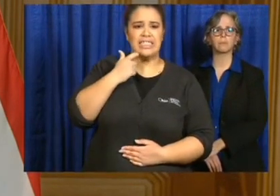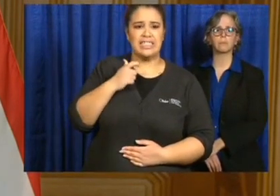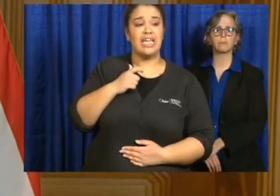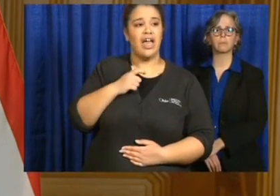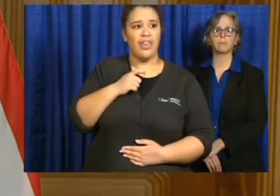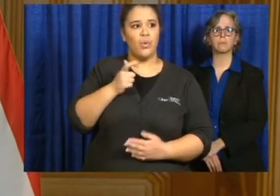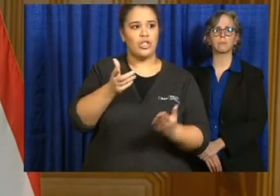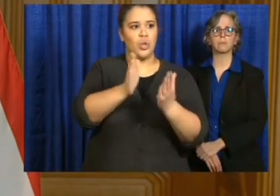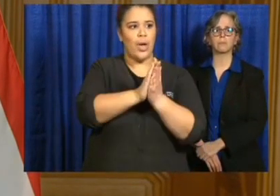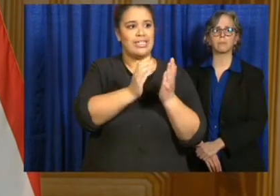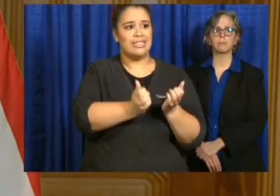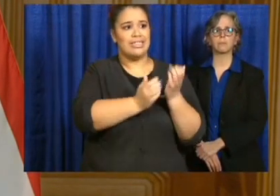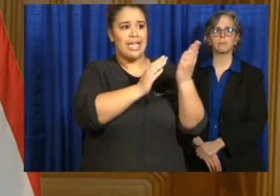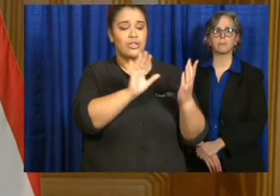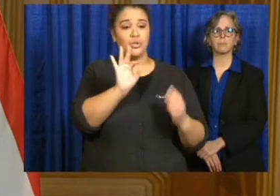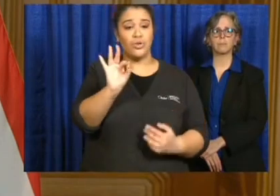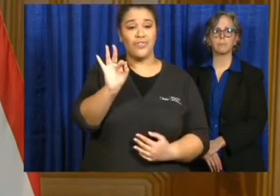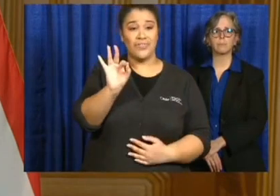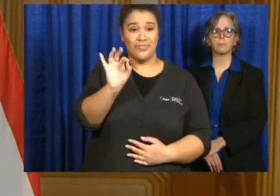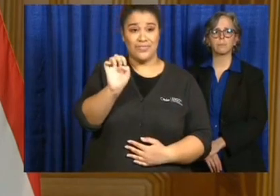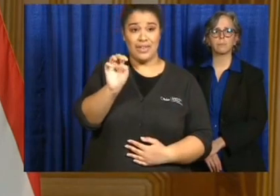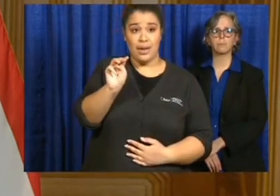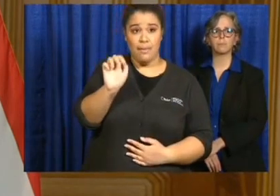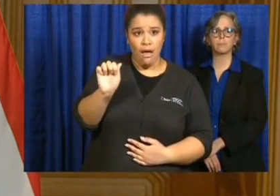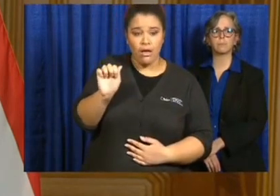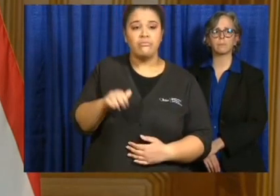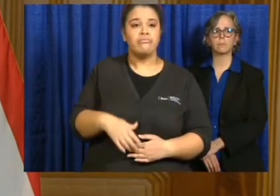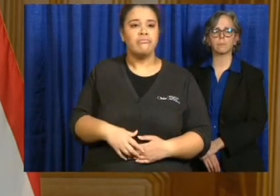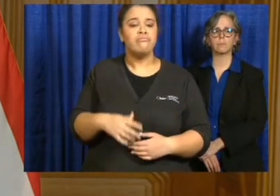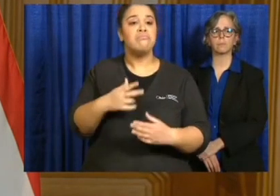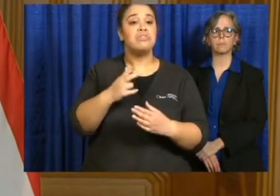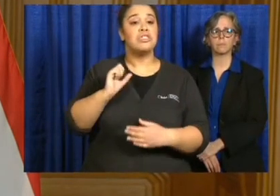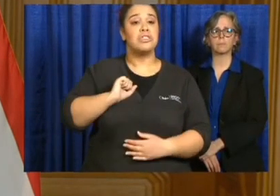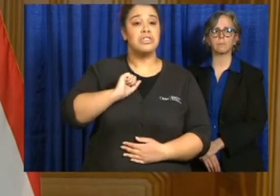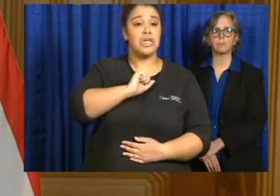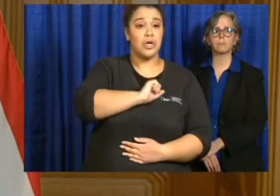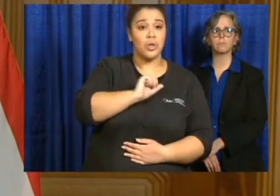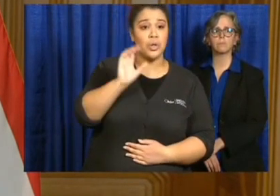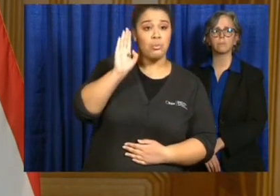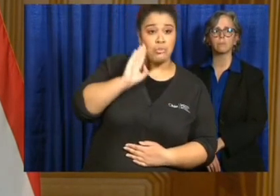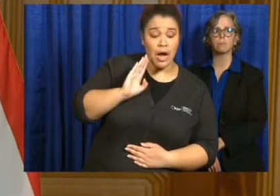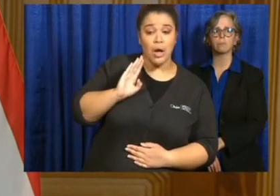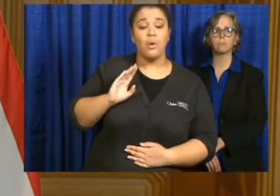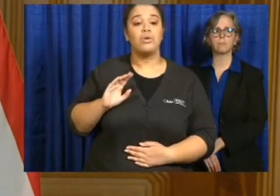Senator Sherrod Brown and Senator Rob Portman have been urging the president to approve that request.